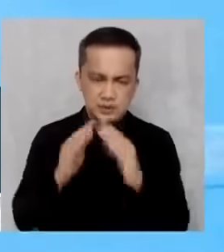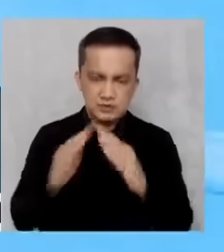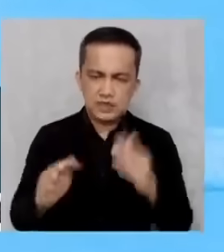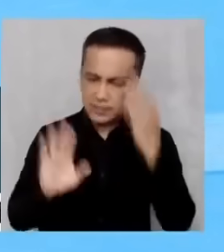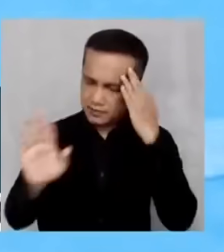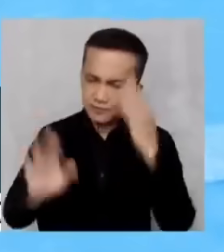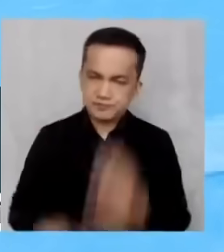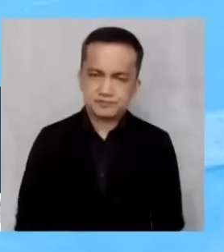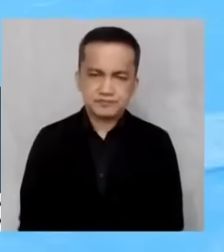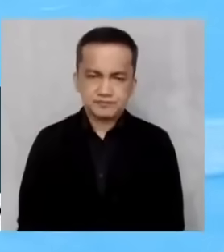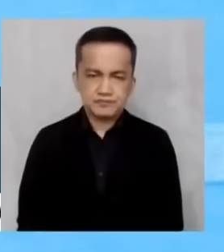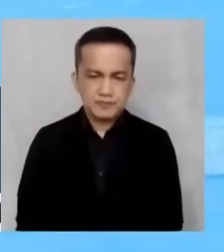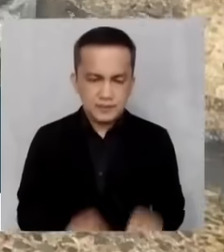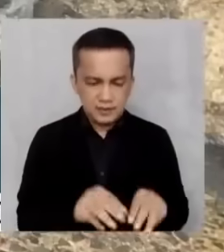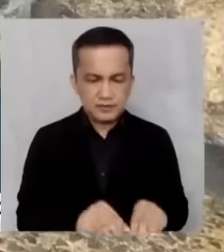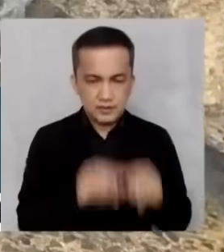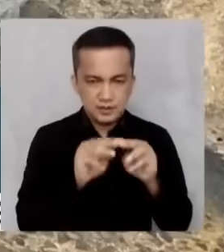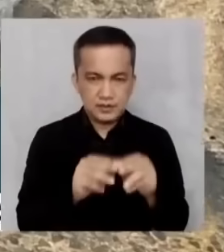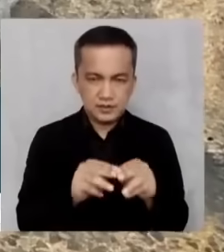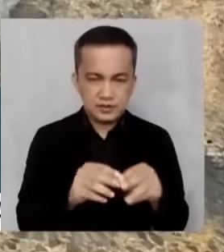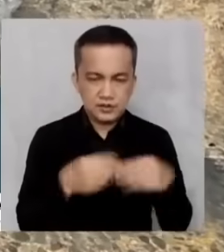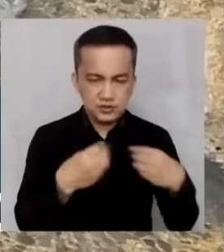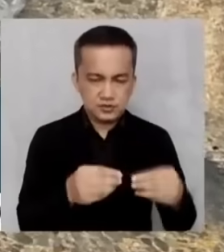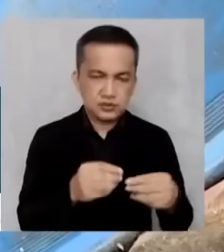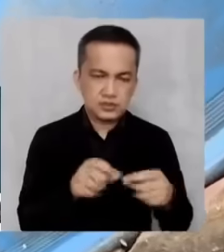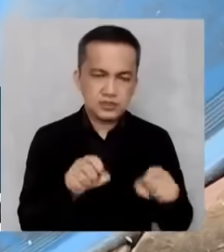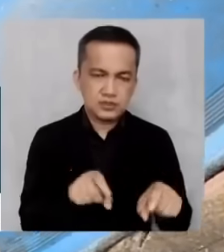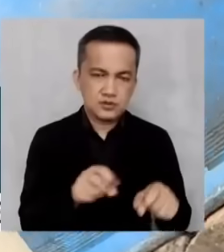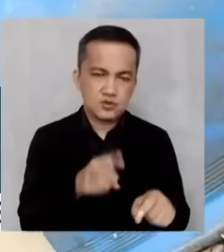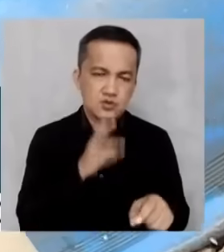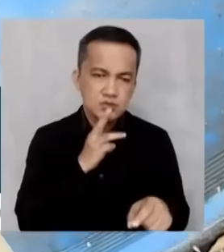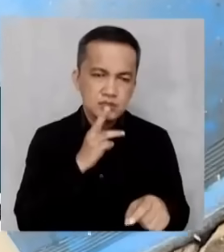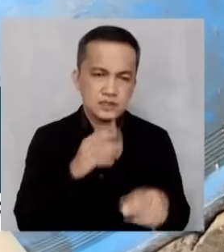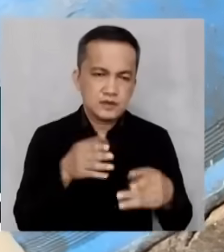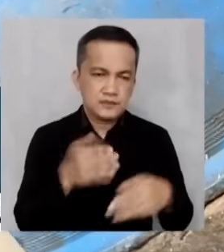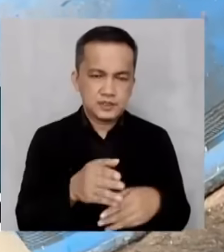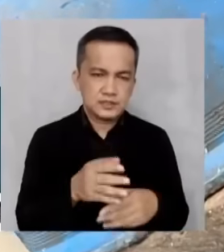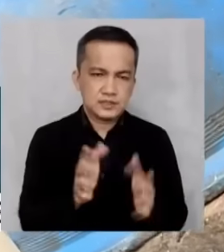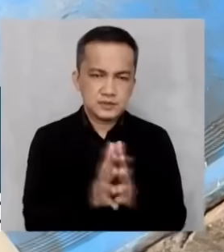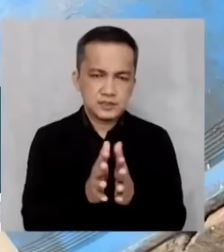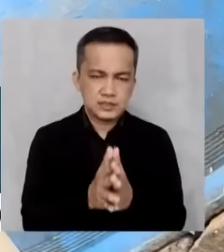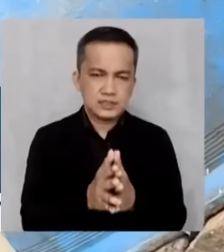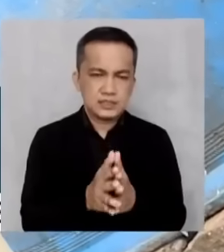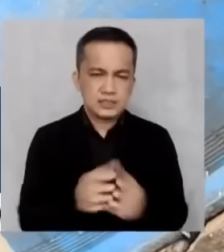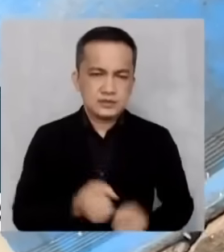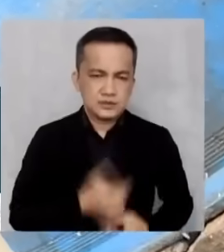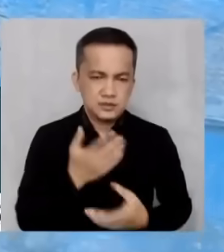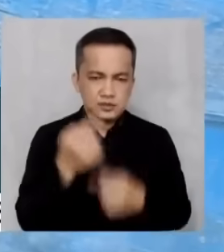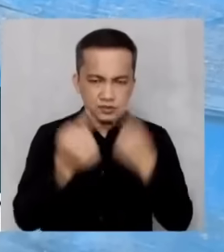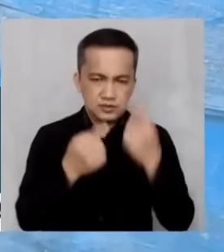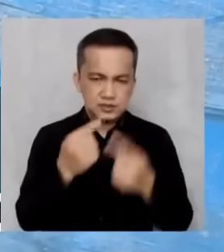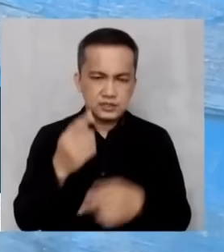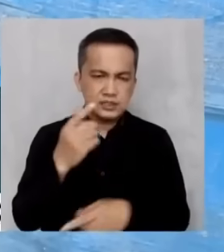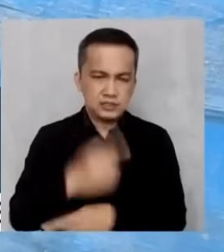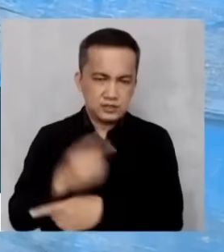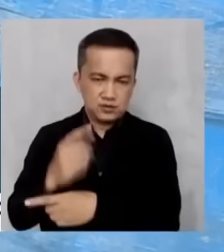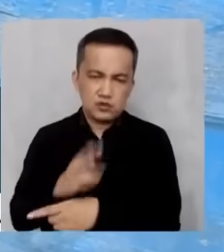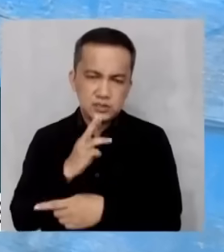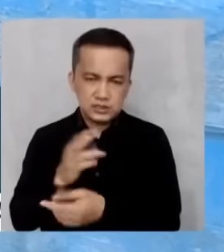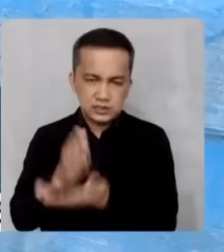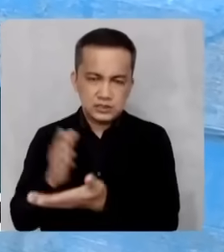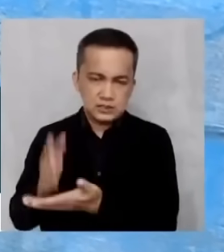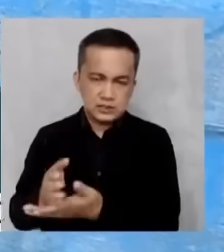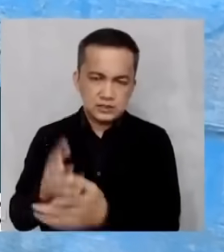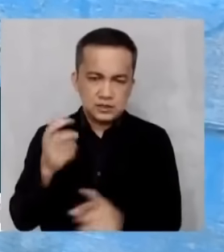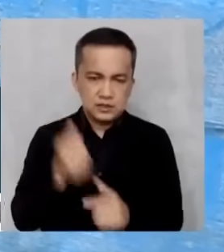In Malabon City, a store selling water to fish vendors in the market expressed concern the daily water service interruptions will affect his